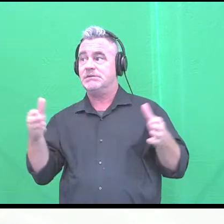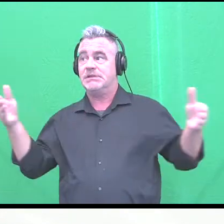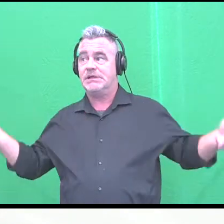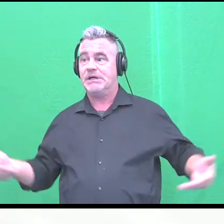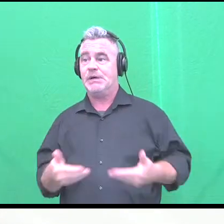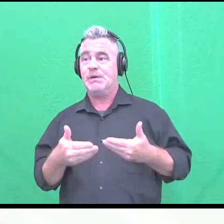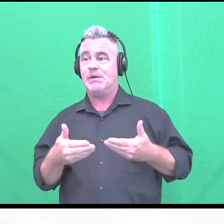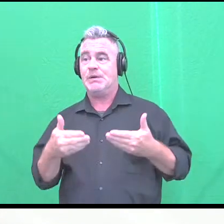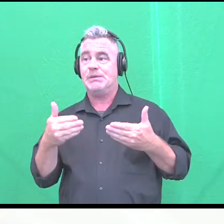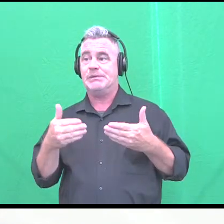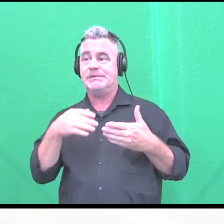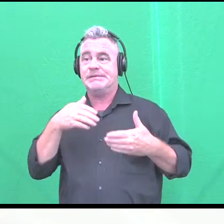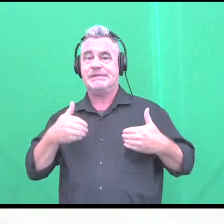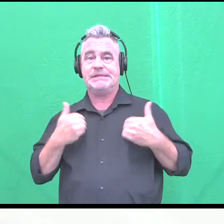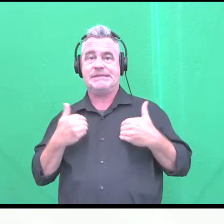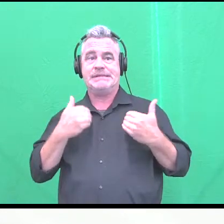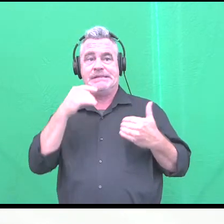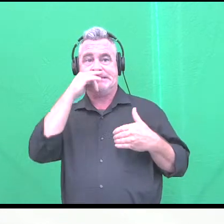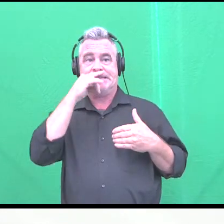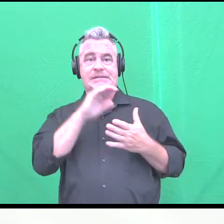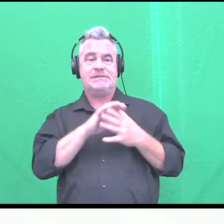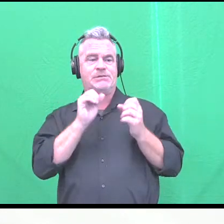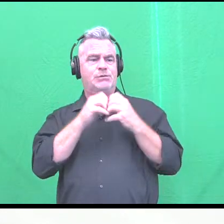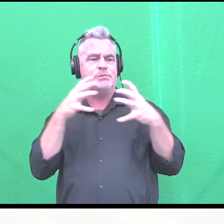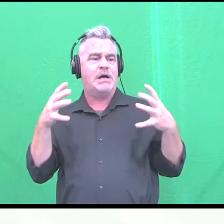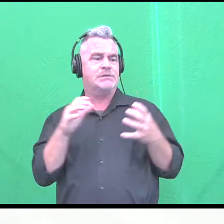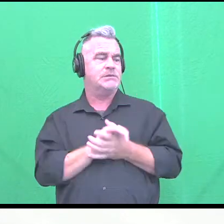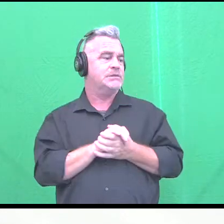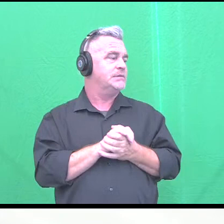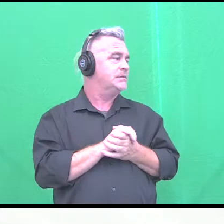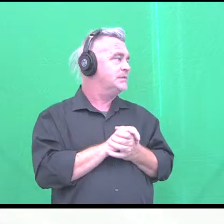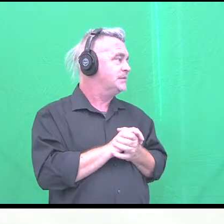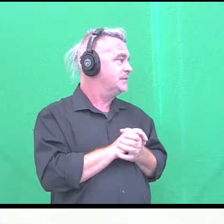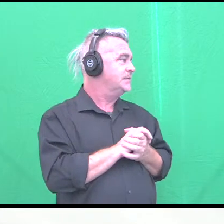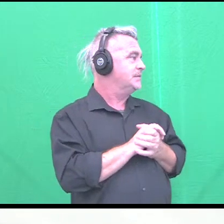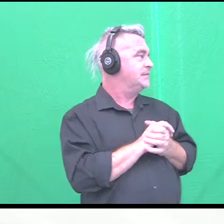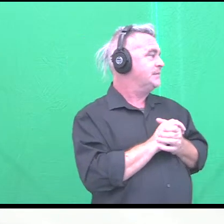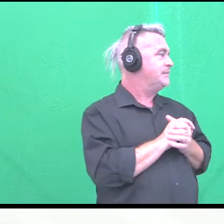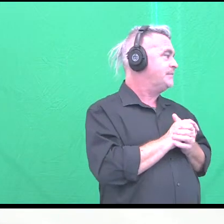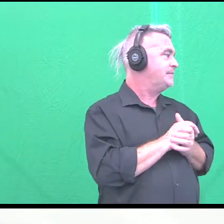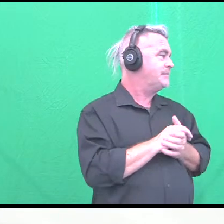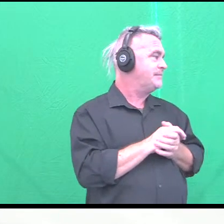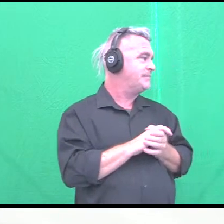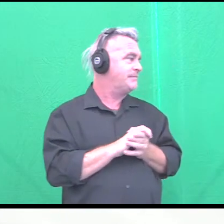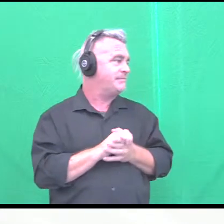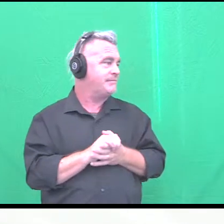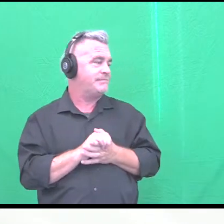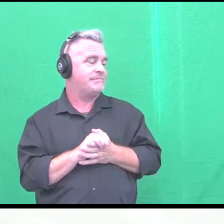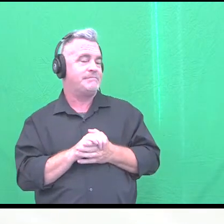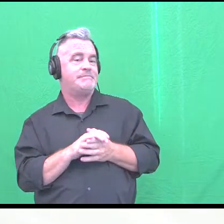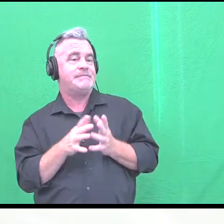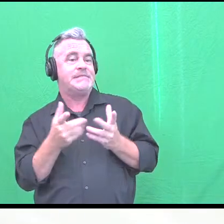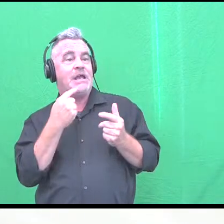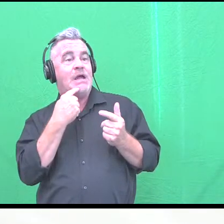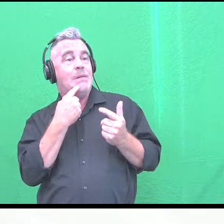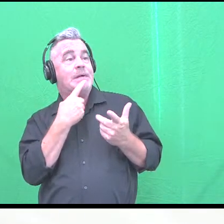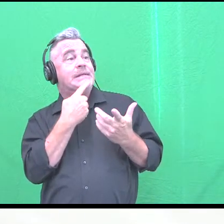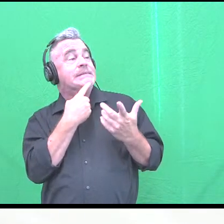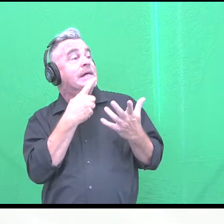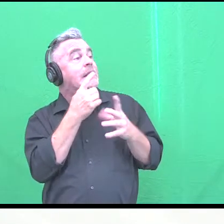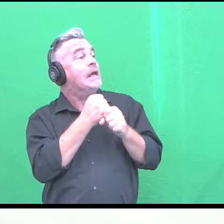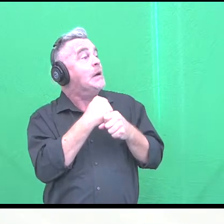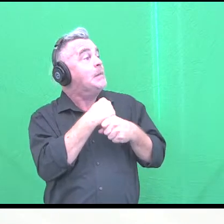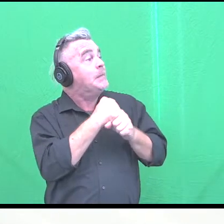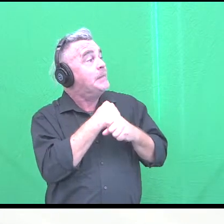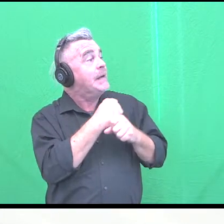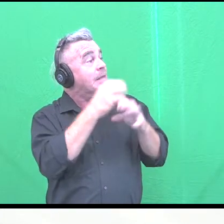these young children isn't right. It's too much for them. It's too much. They can't carry that information right now. Like they're being asked to make decisions about things that they're